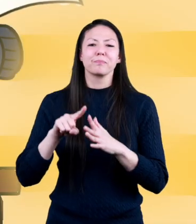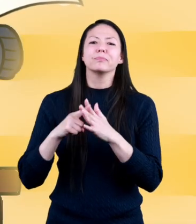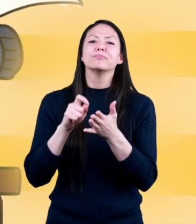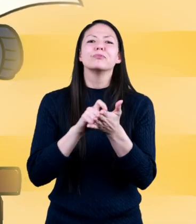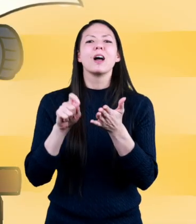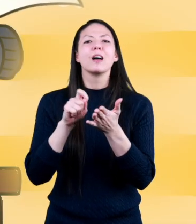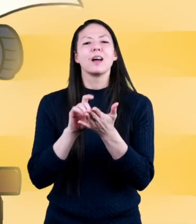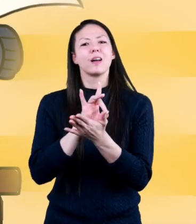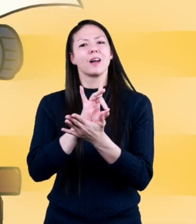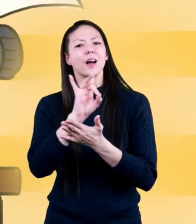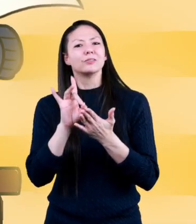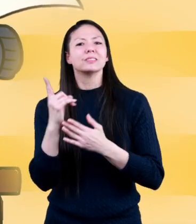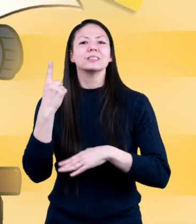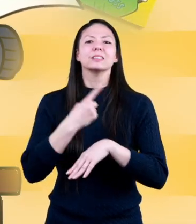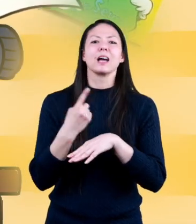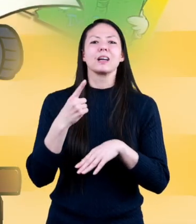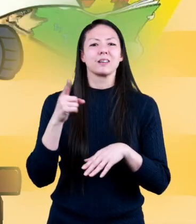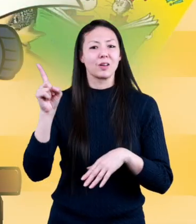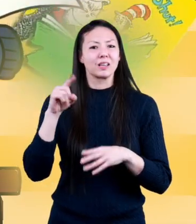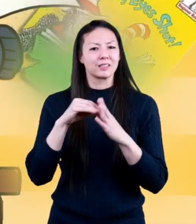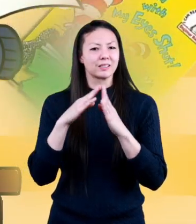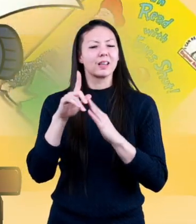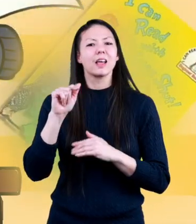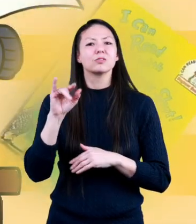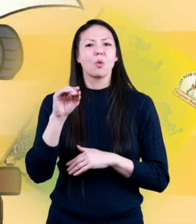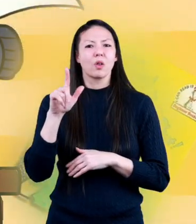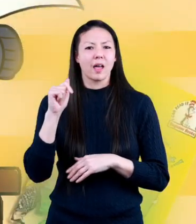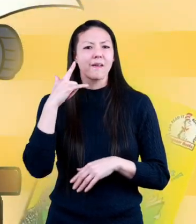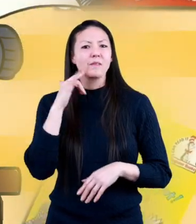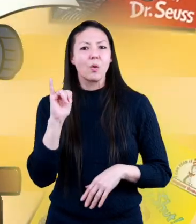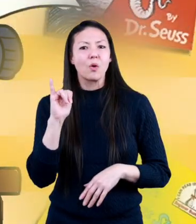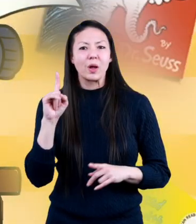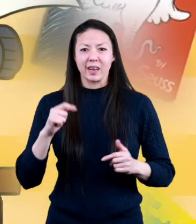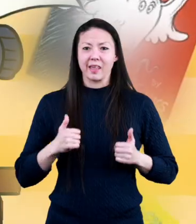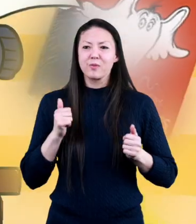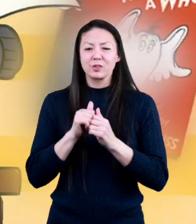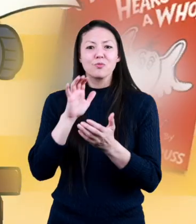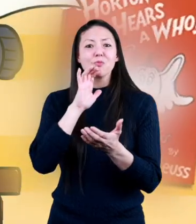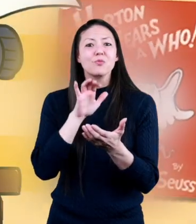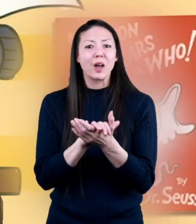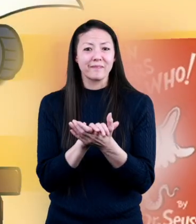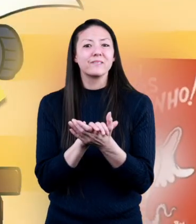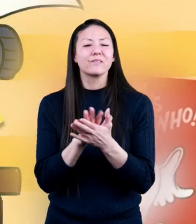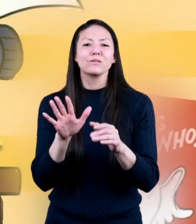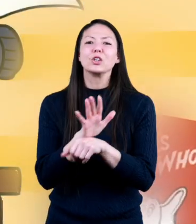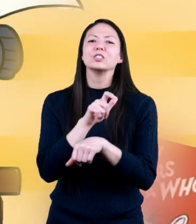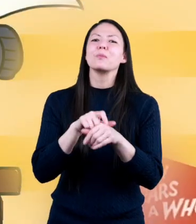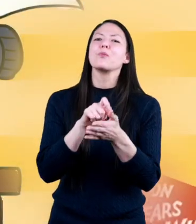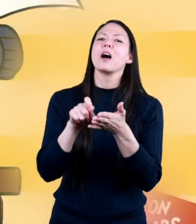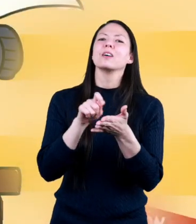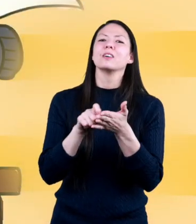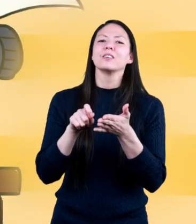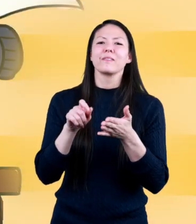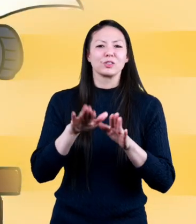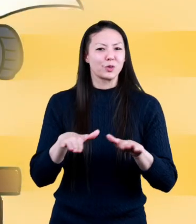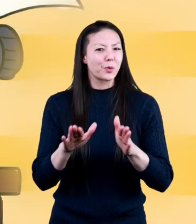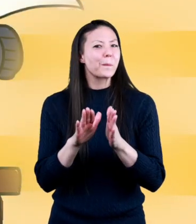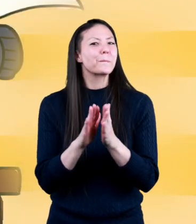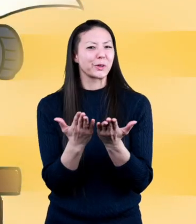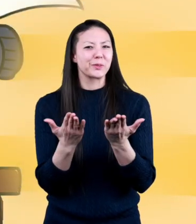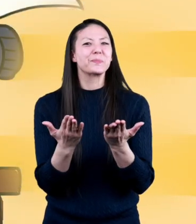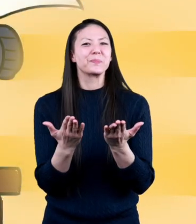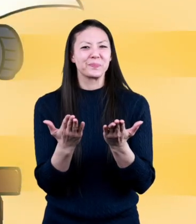began writing 8 hours a day in La Jolla, California, where he lived with his wife. He was now a full-time writer